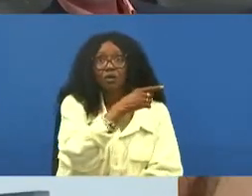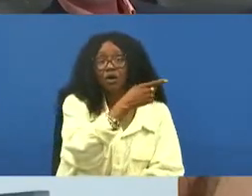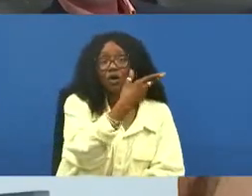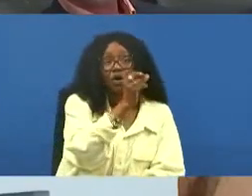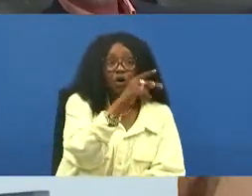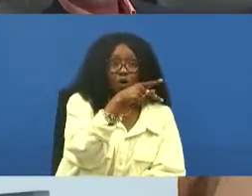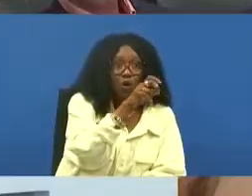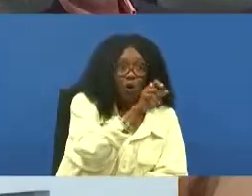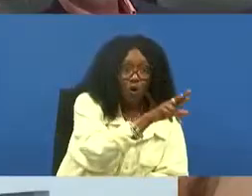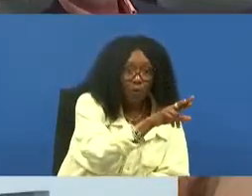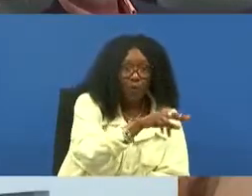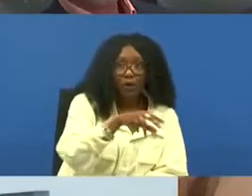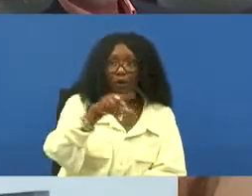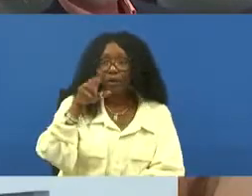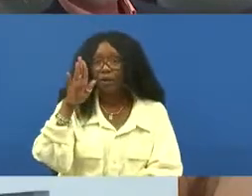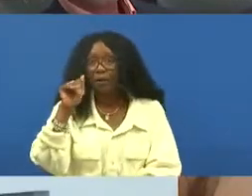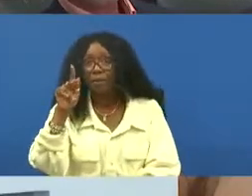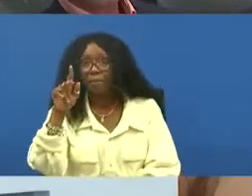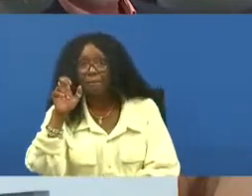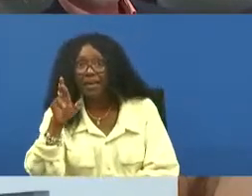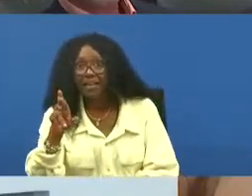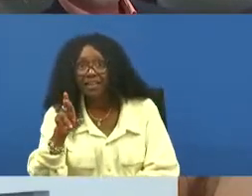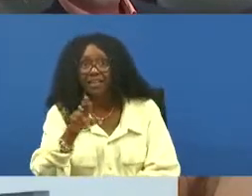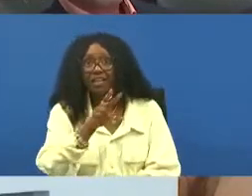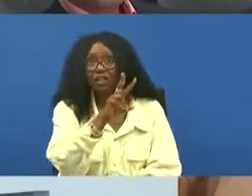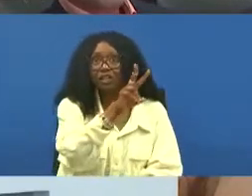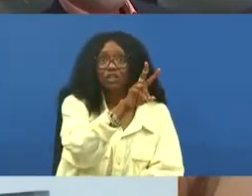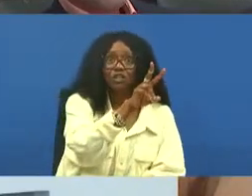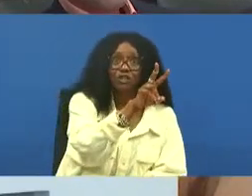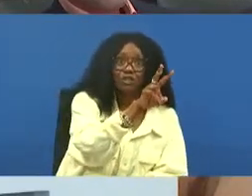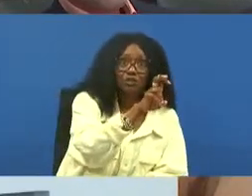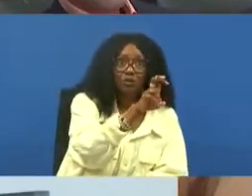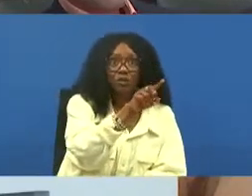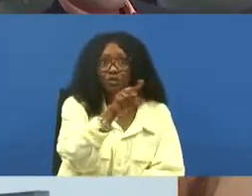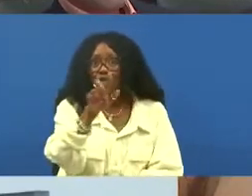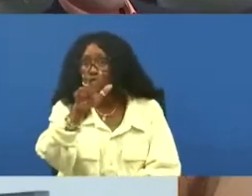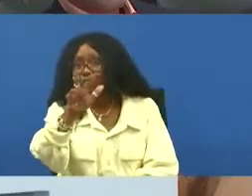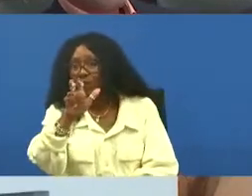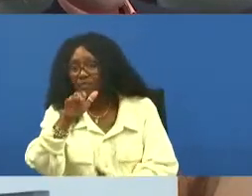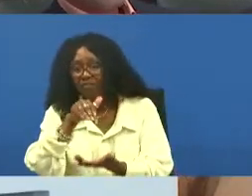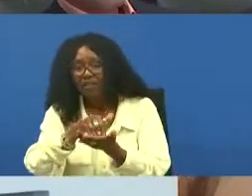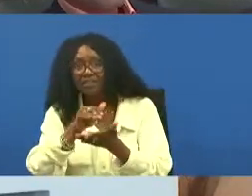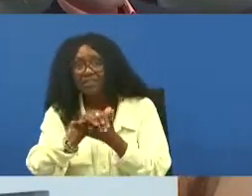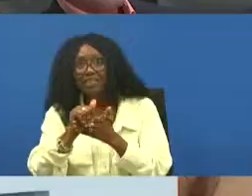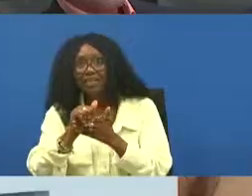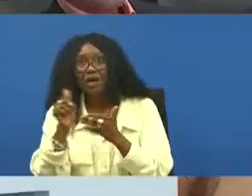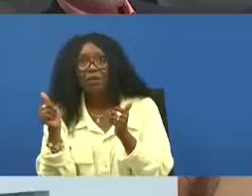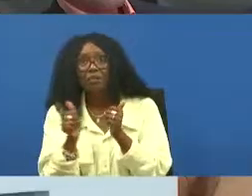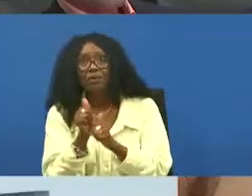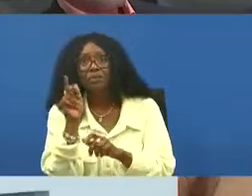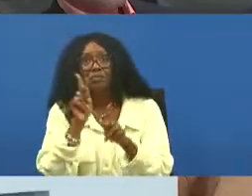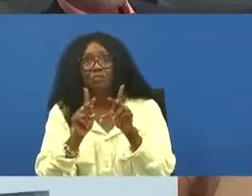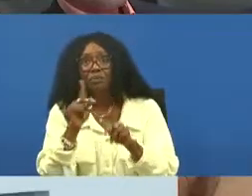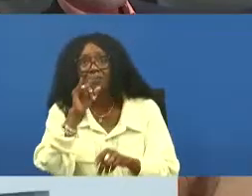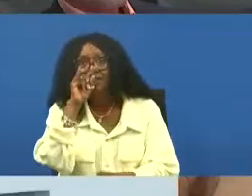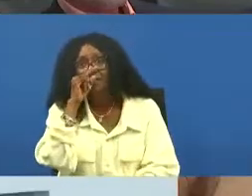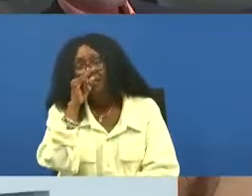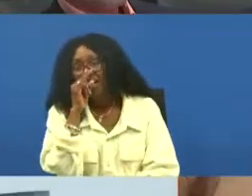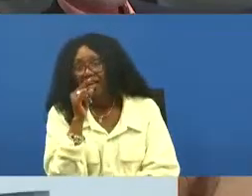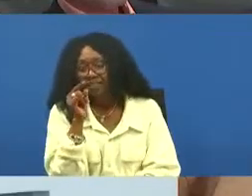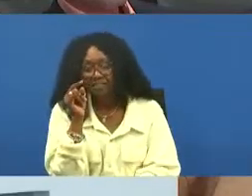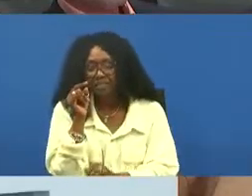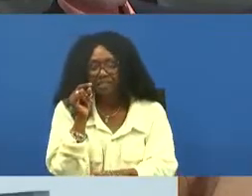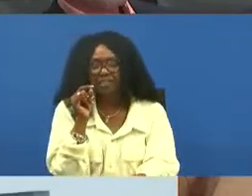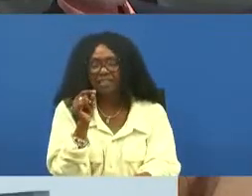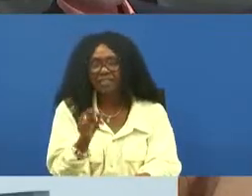Road. This kind of price range, $230,000 to $250,000. Mostly that's going to be people with kids. Why would they move and buy